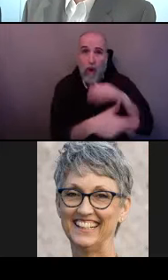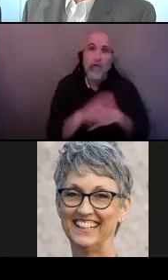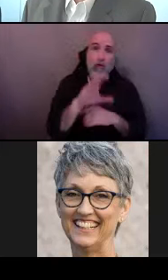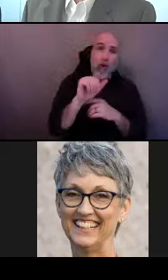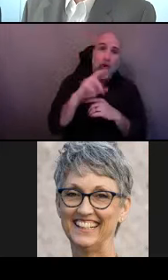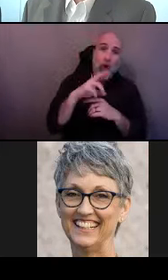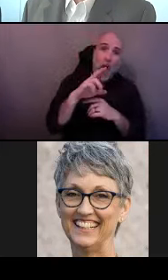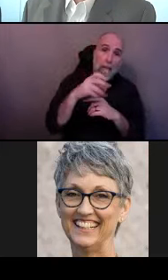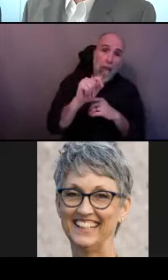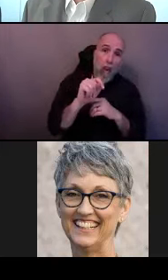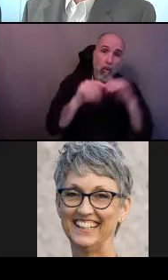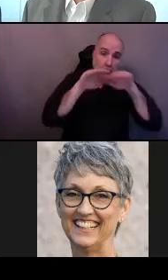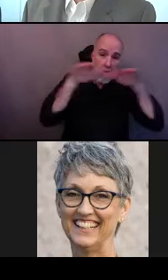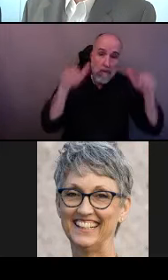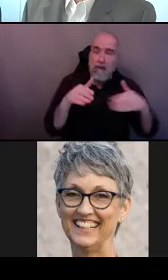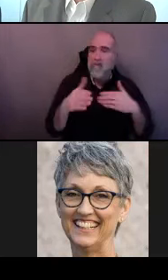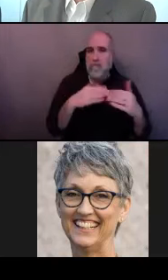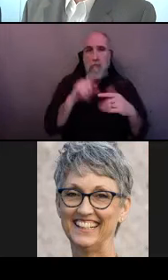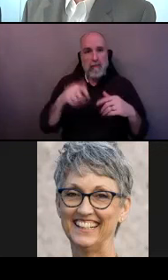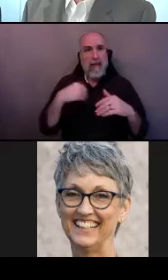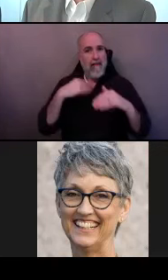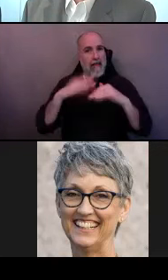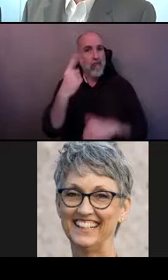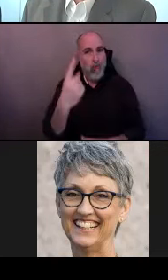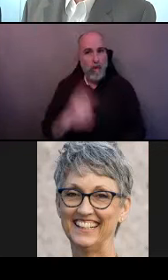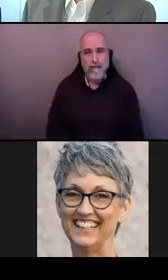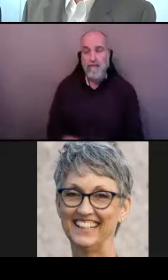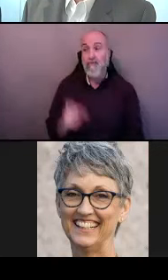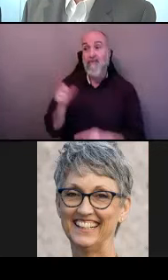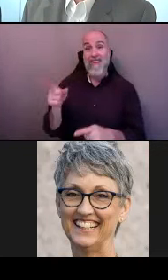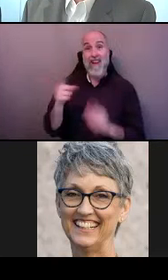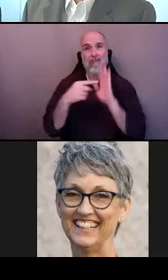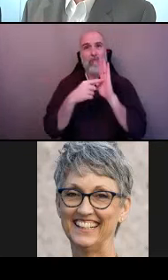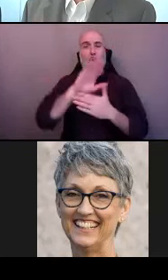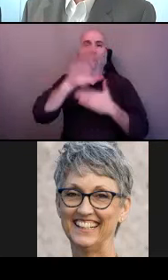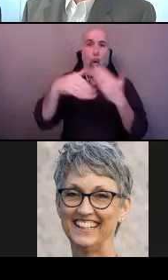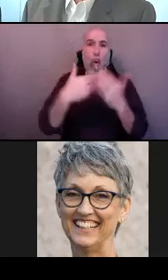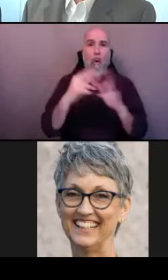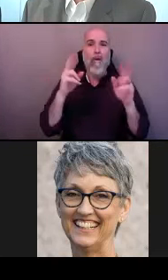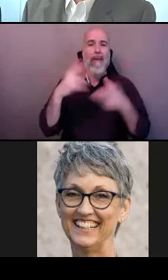So what we have here is we have a floor plan of a house that's showing all of the exterior doors.